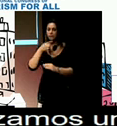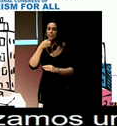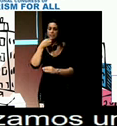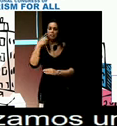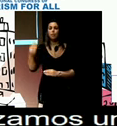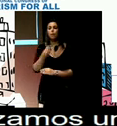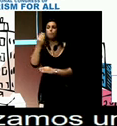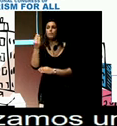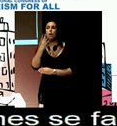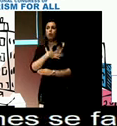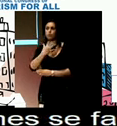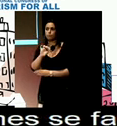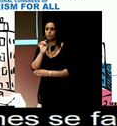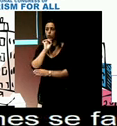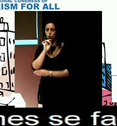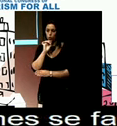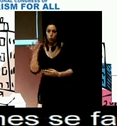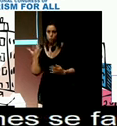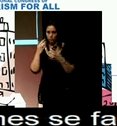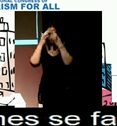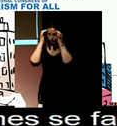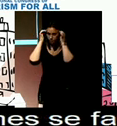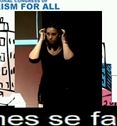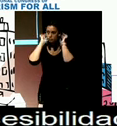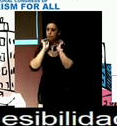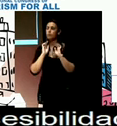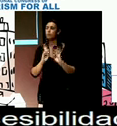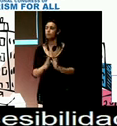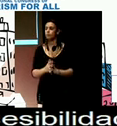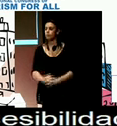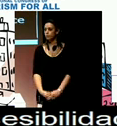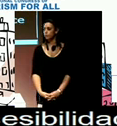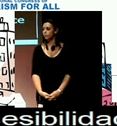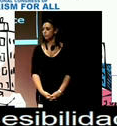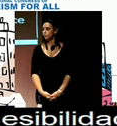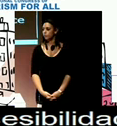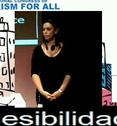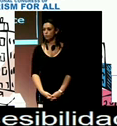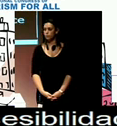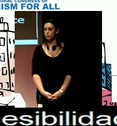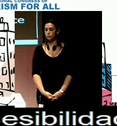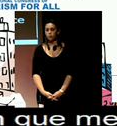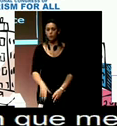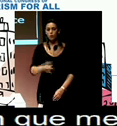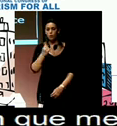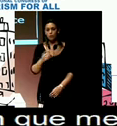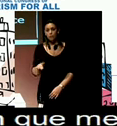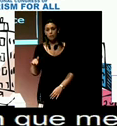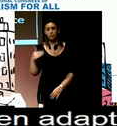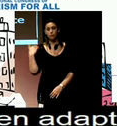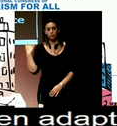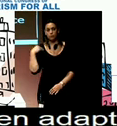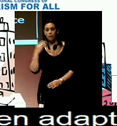where we gave them advice on how they could improve the infrastructure. Once